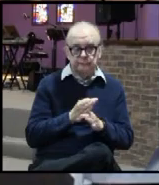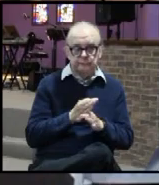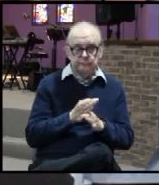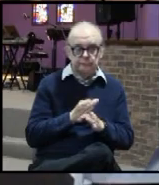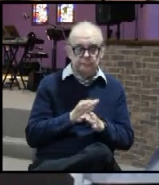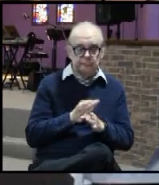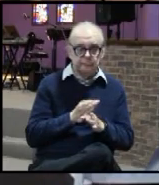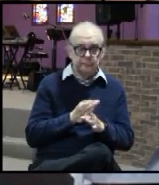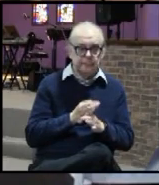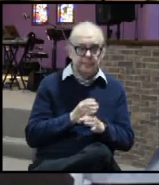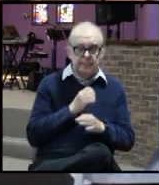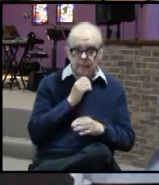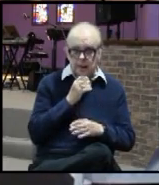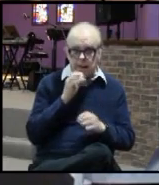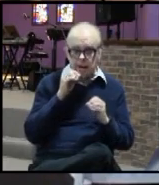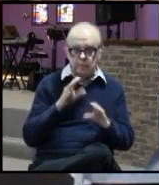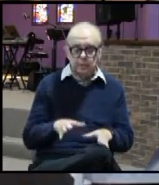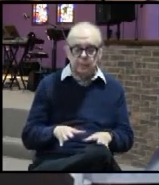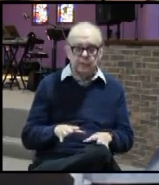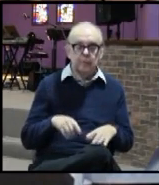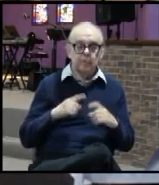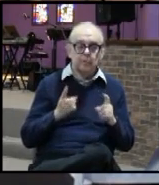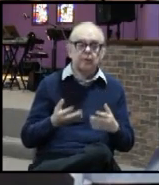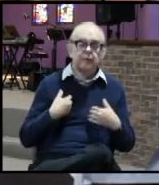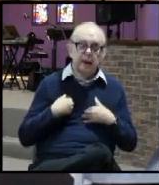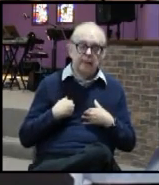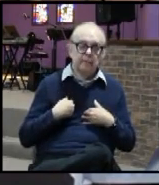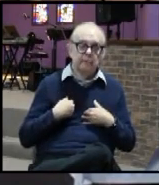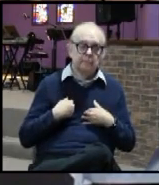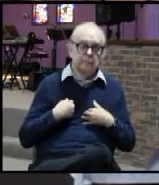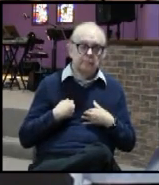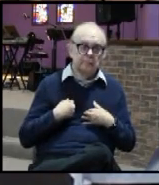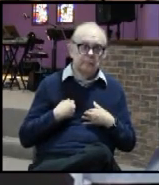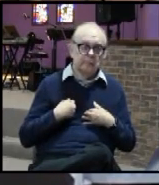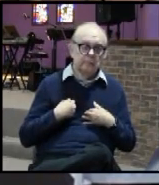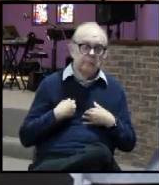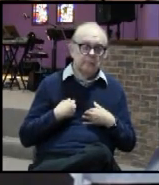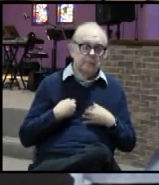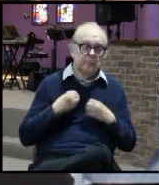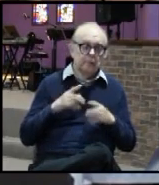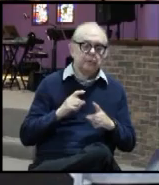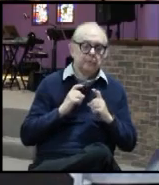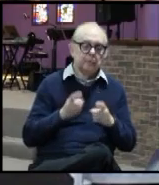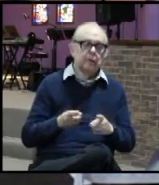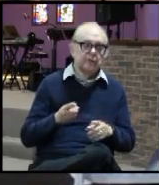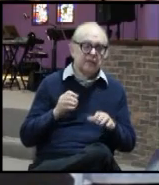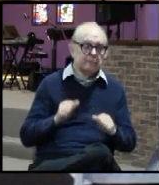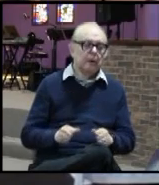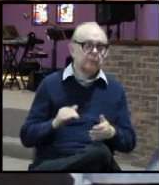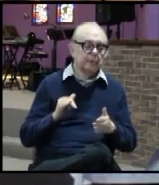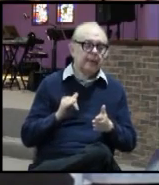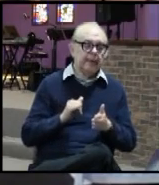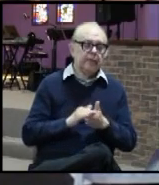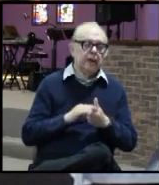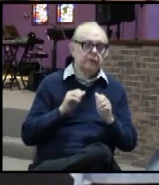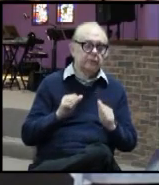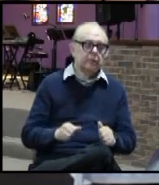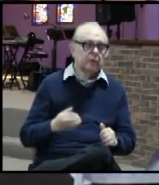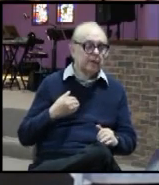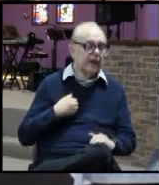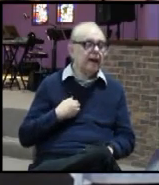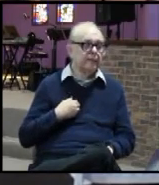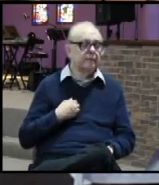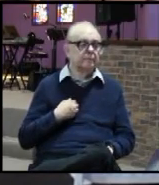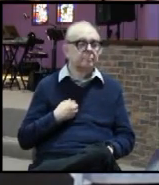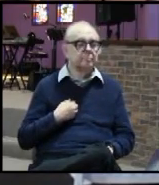you will not lose the rewards that you've already done. You will lose the rewards that you could have had. Those things. I